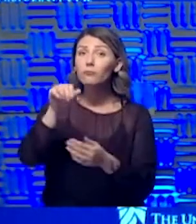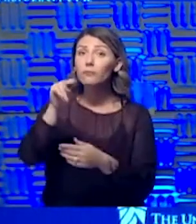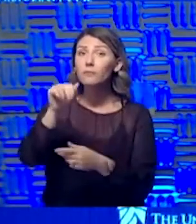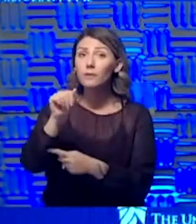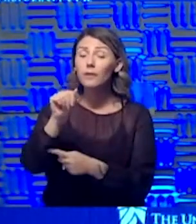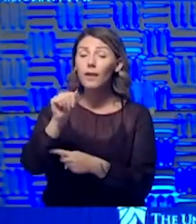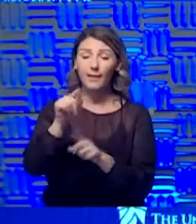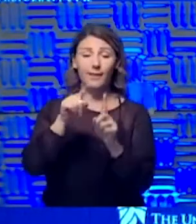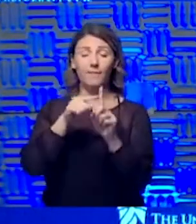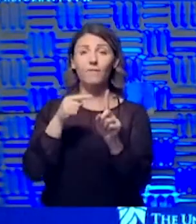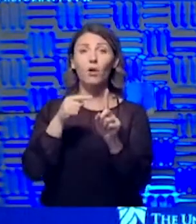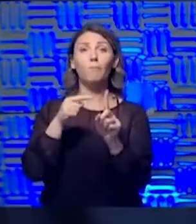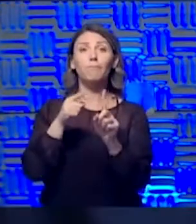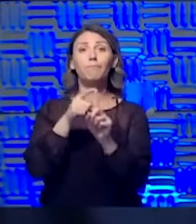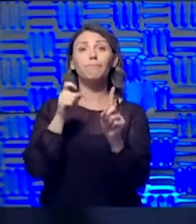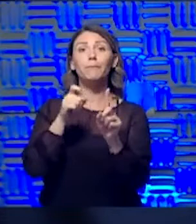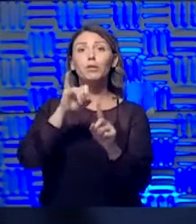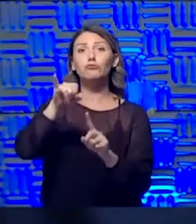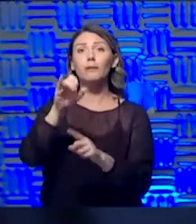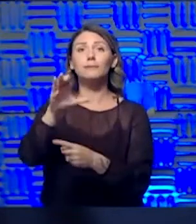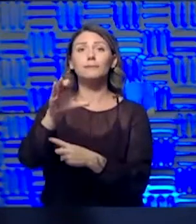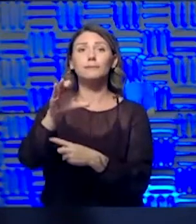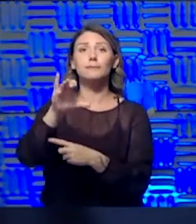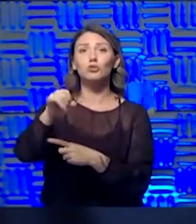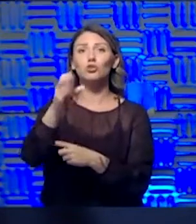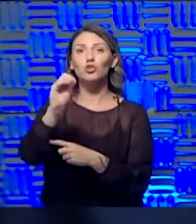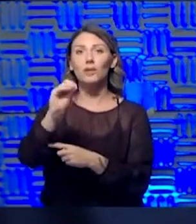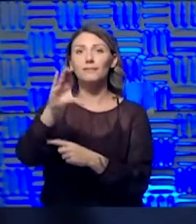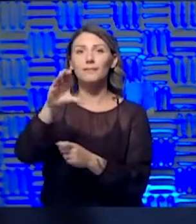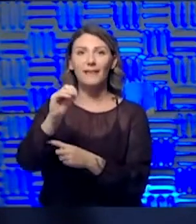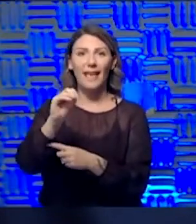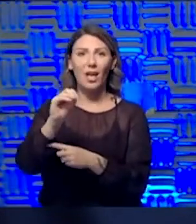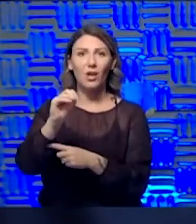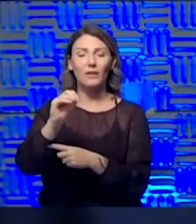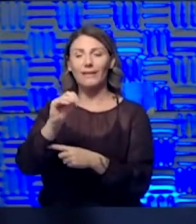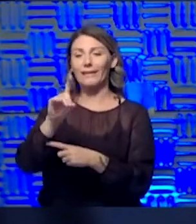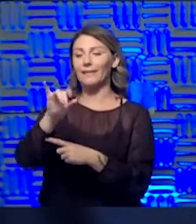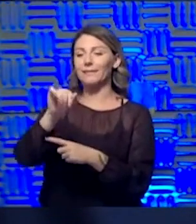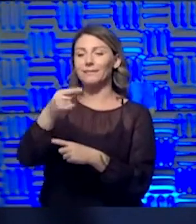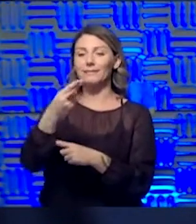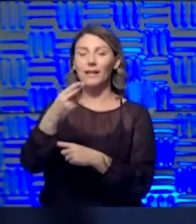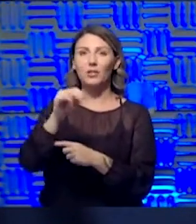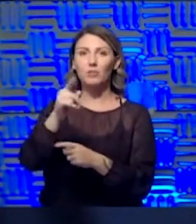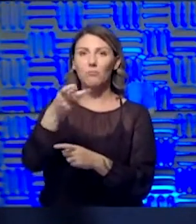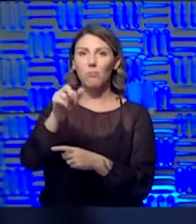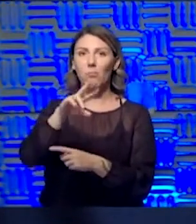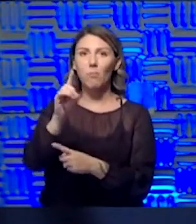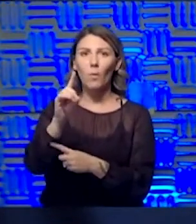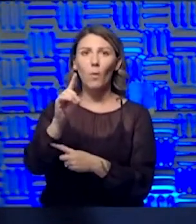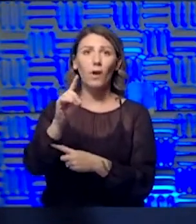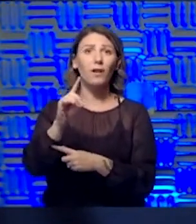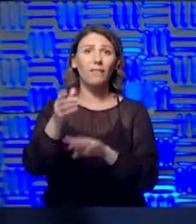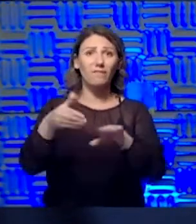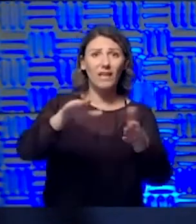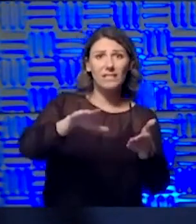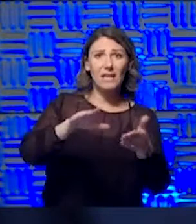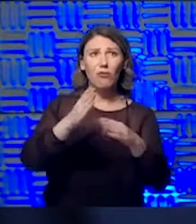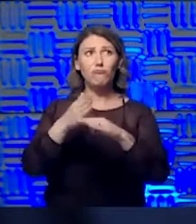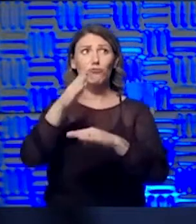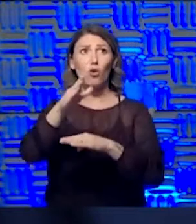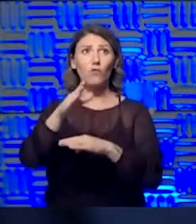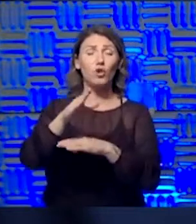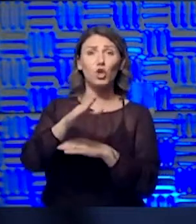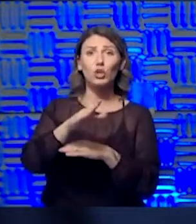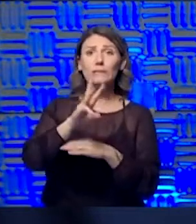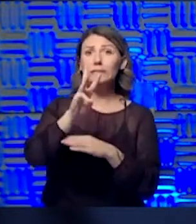County COVID dashboard, something like 92% of the fatalities being age 70 and over, 67% age 80